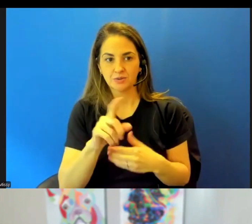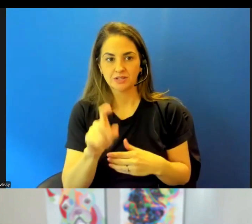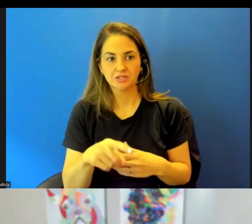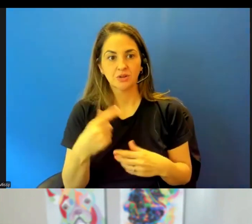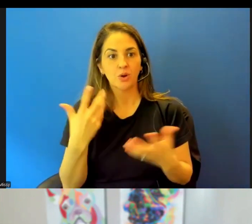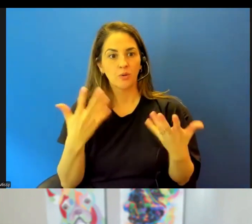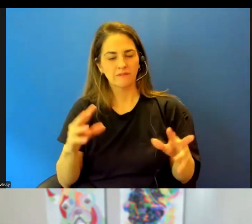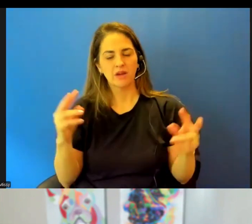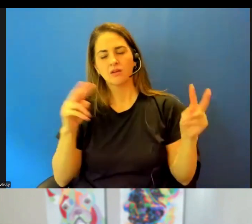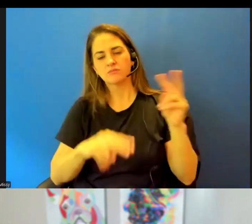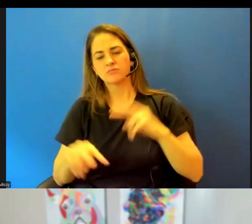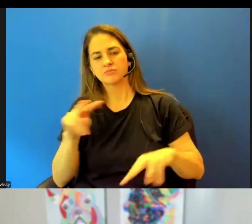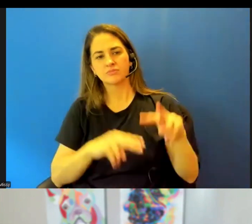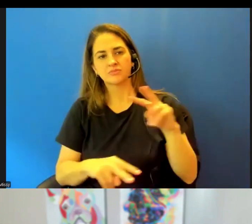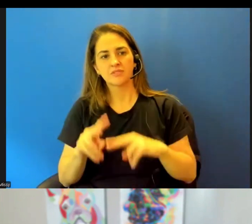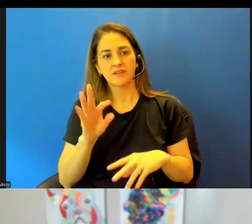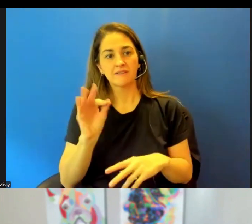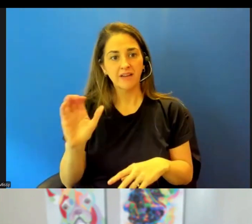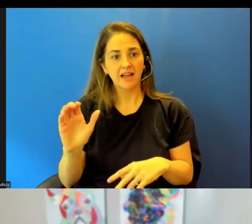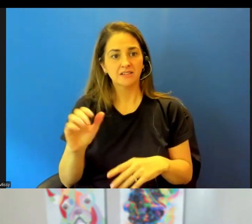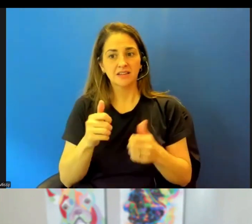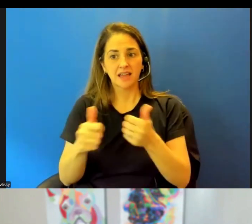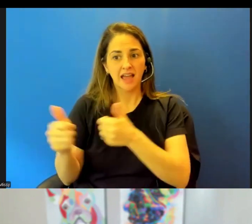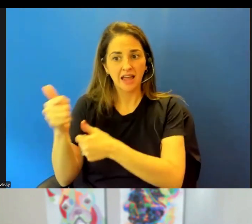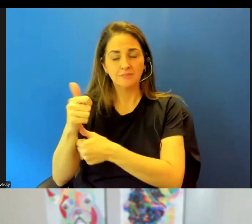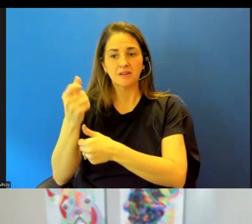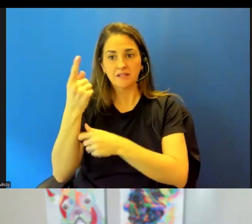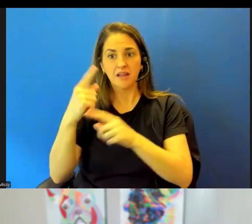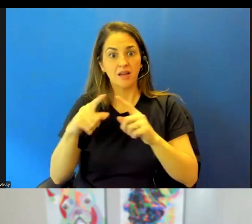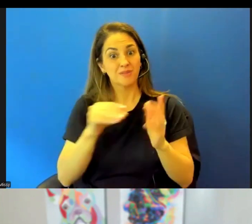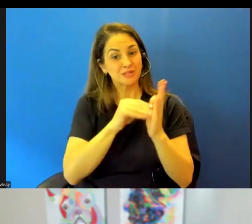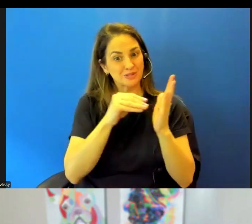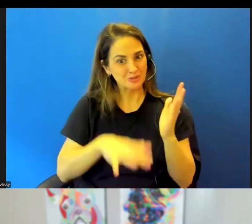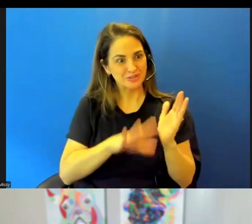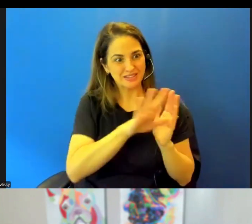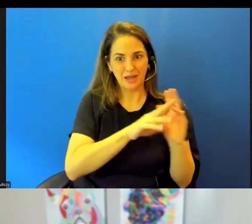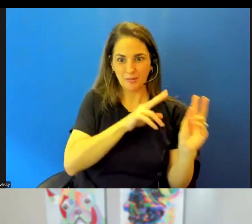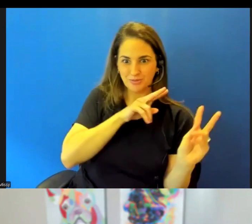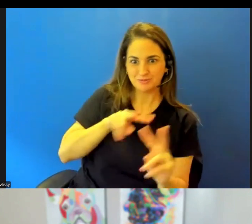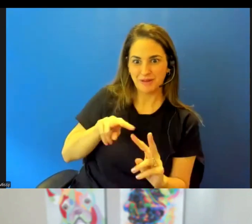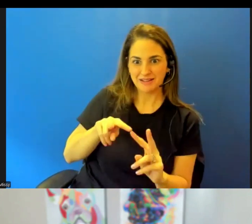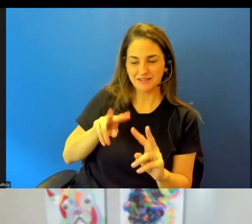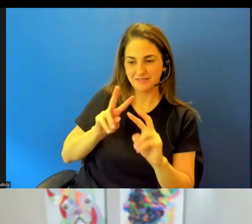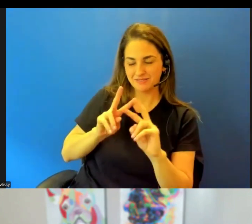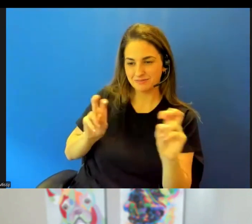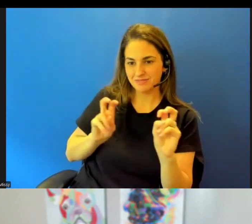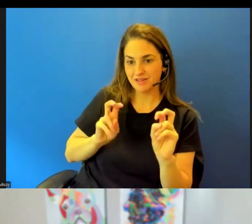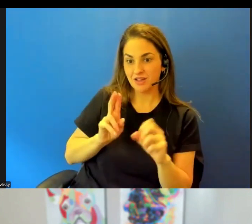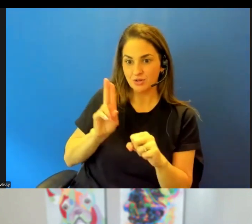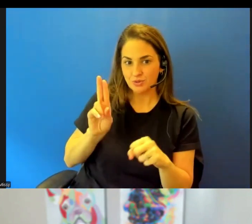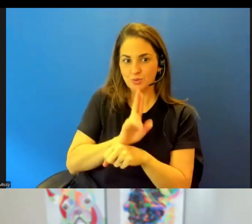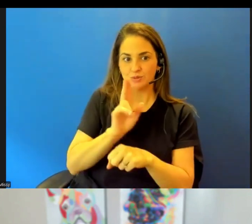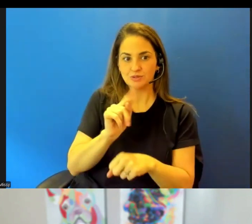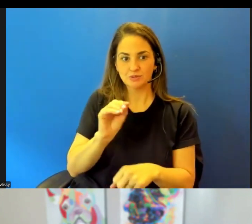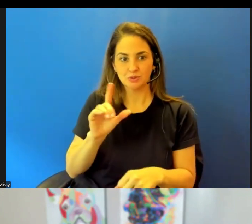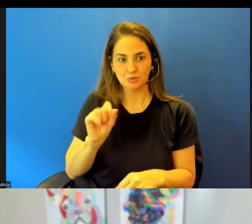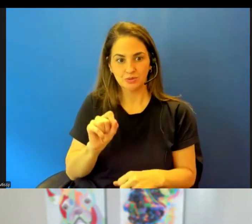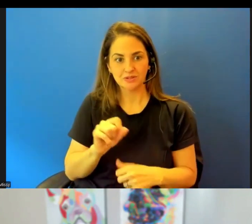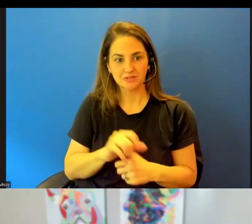at this from a perspective of faculty and admin, but from the perspective of students who also use these tools.